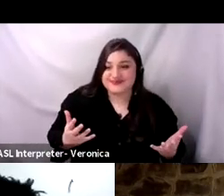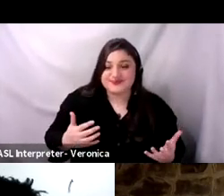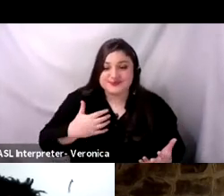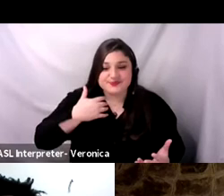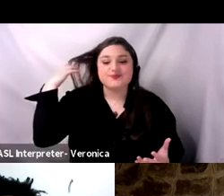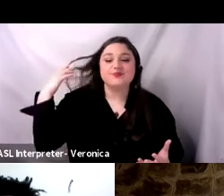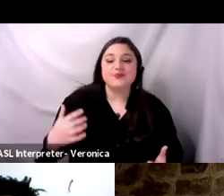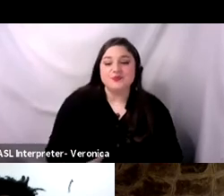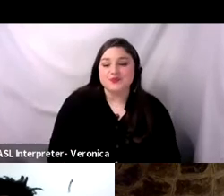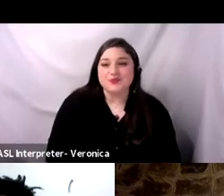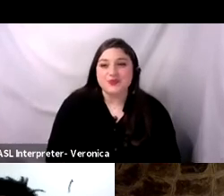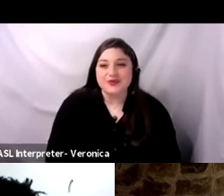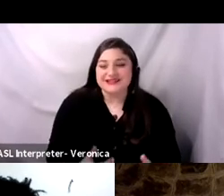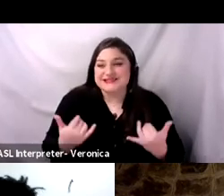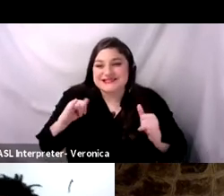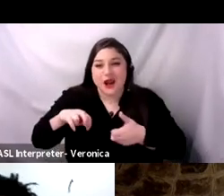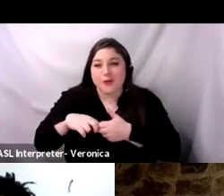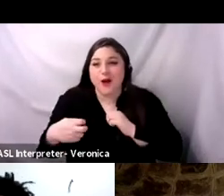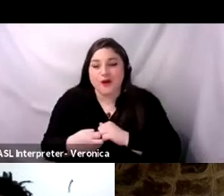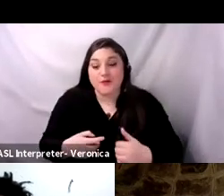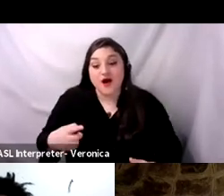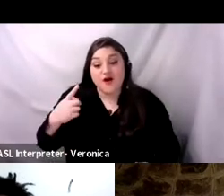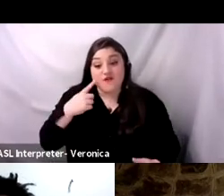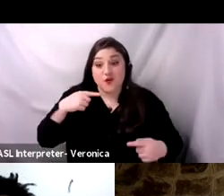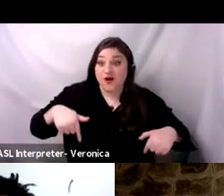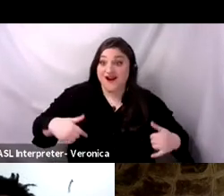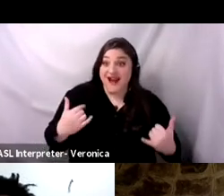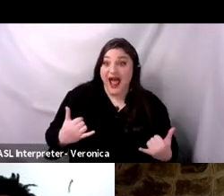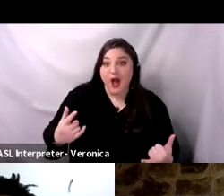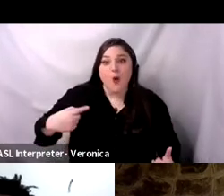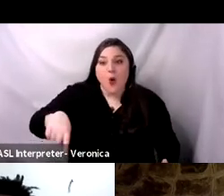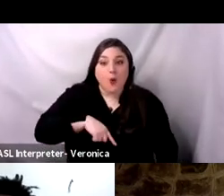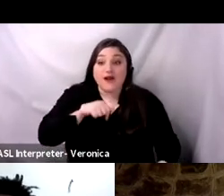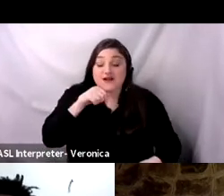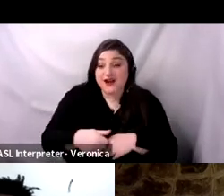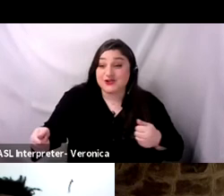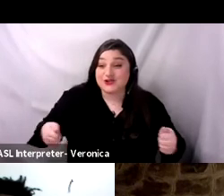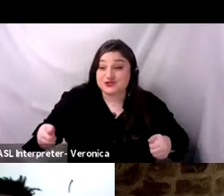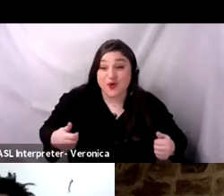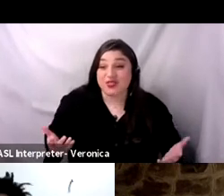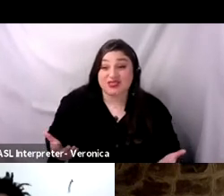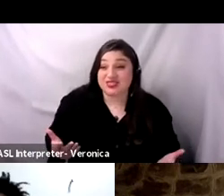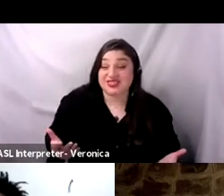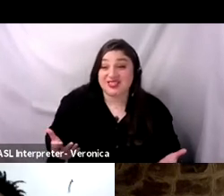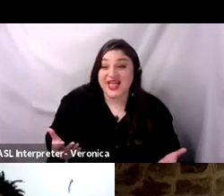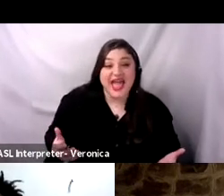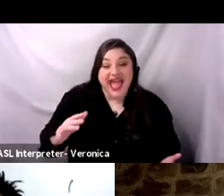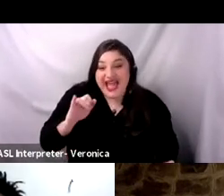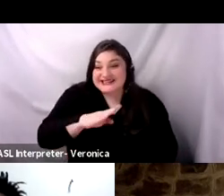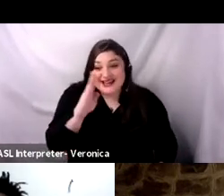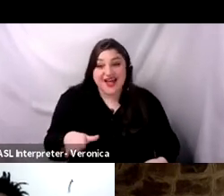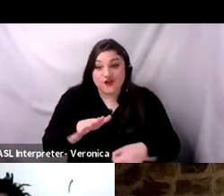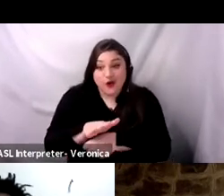it's at this point, we're not in control and it's never enough. Up until a lot of things are resolved, there's no number